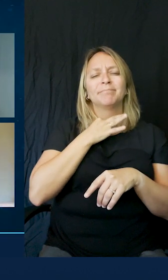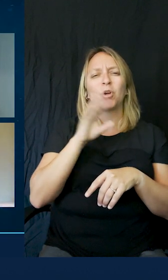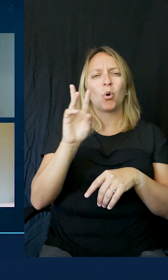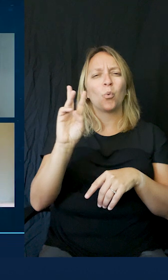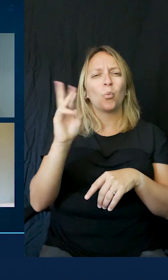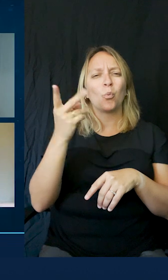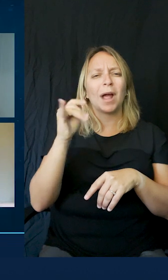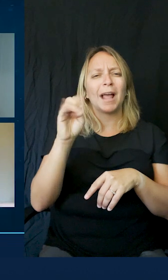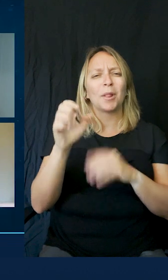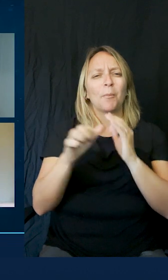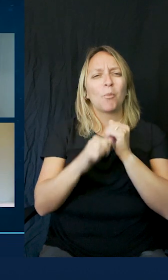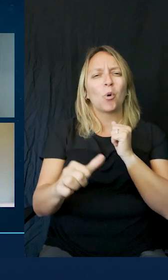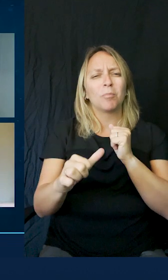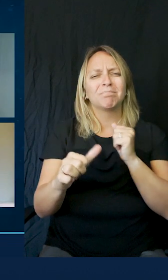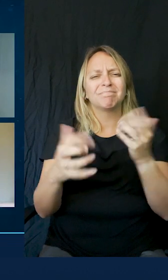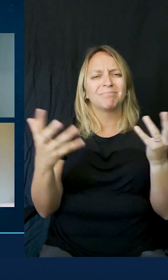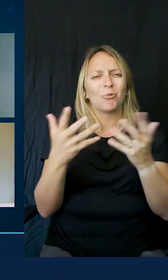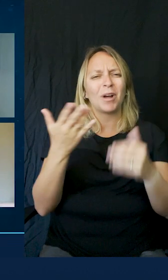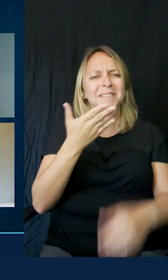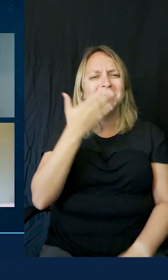like?